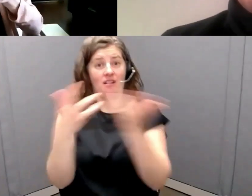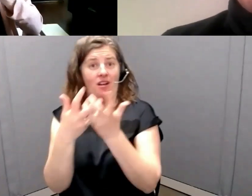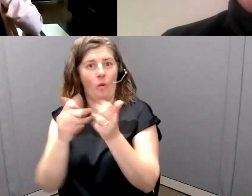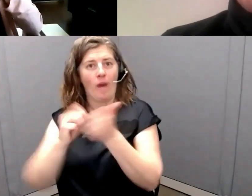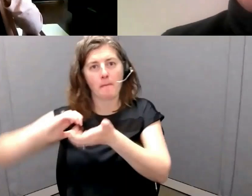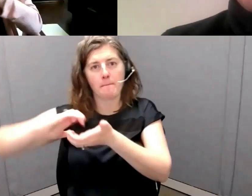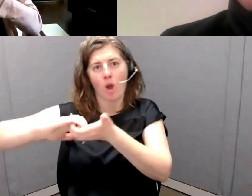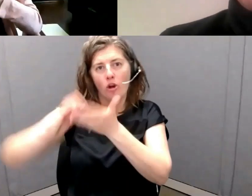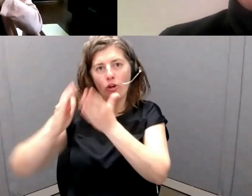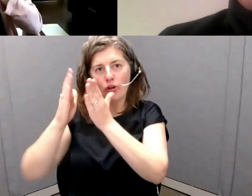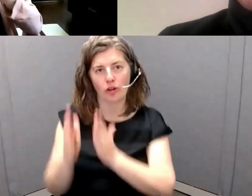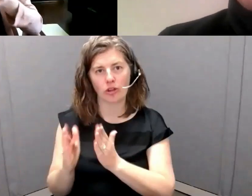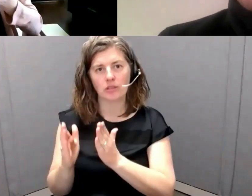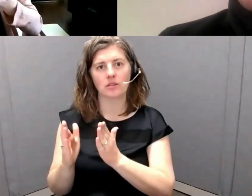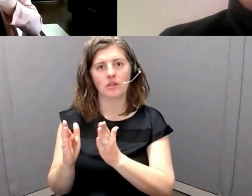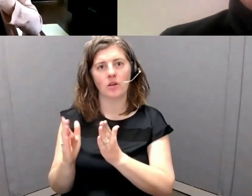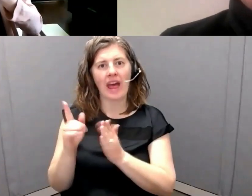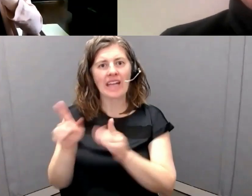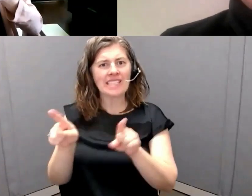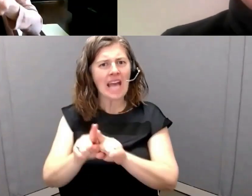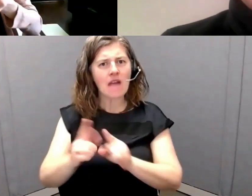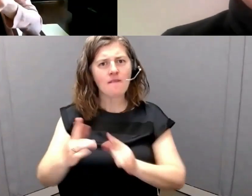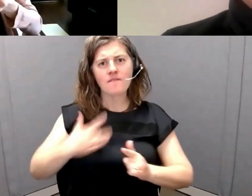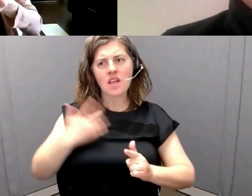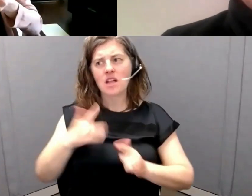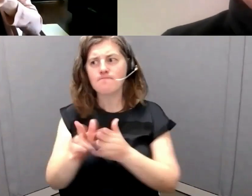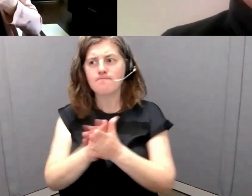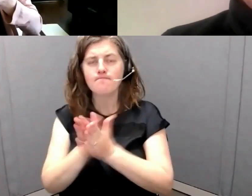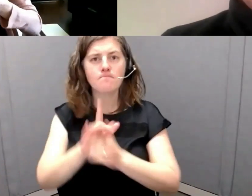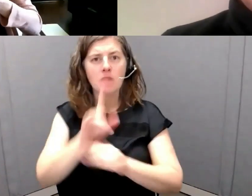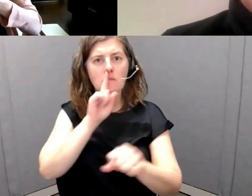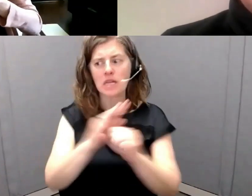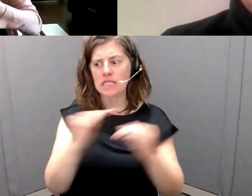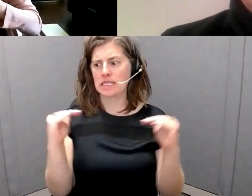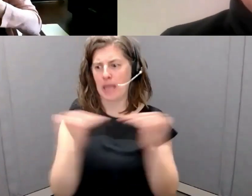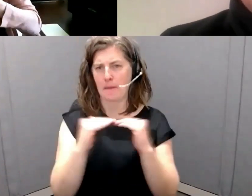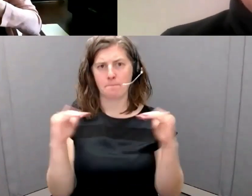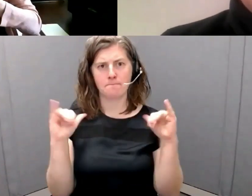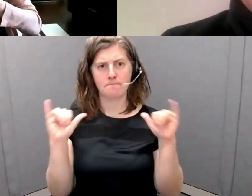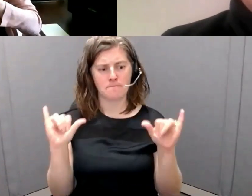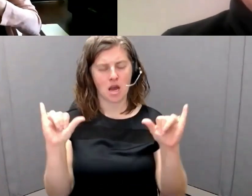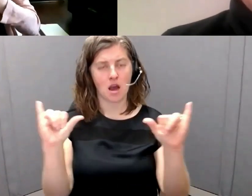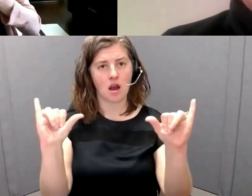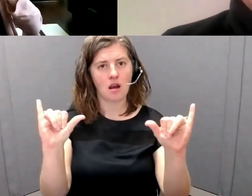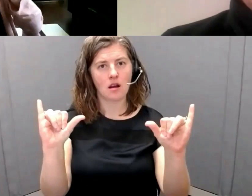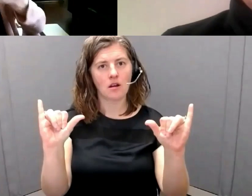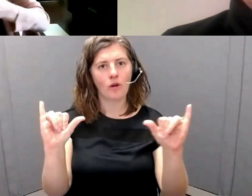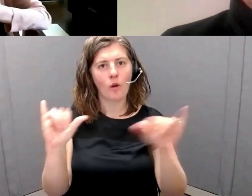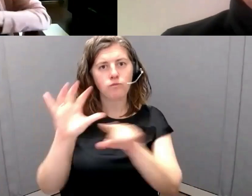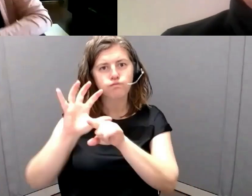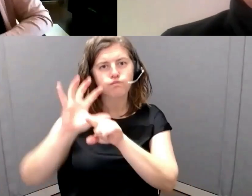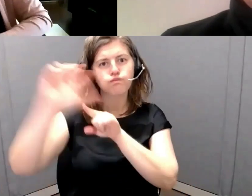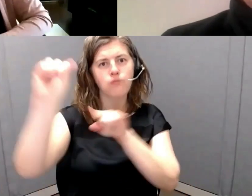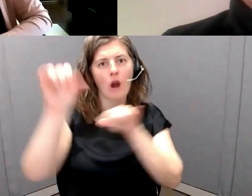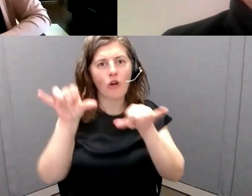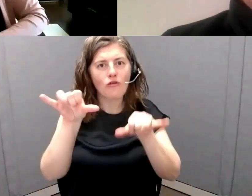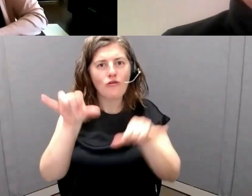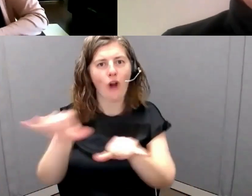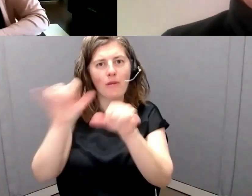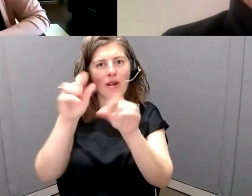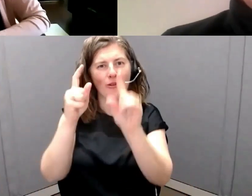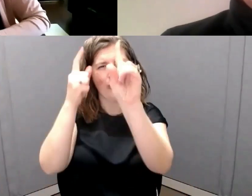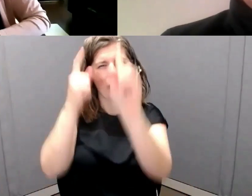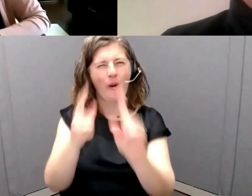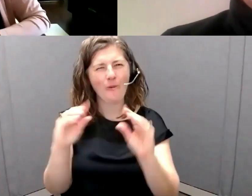partners who have that same spirit, that same commitment, are really more about achieving a common goal,